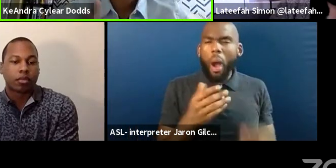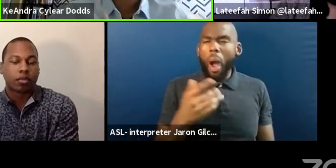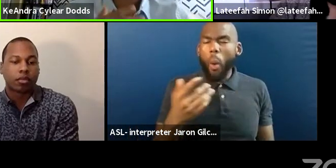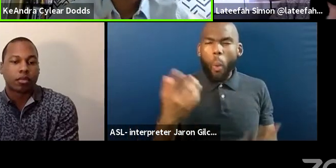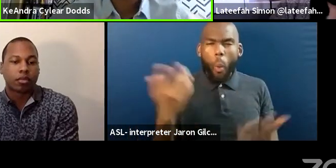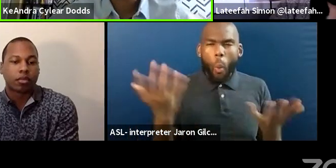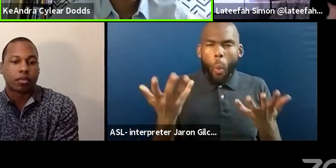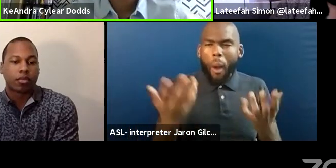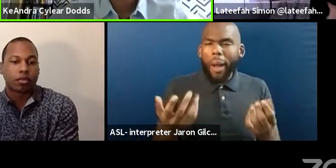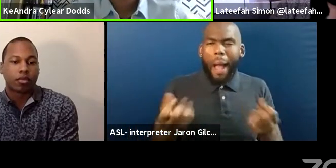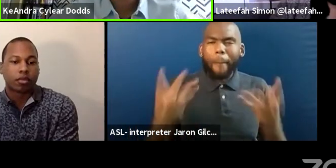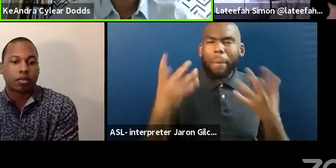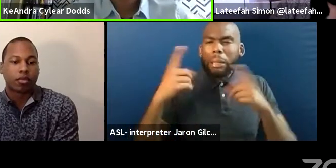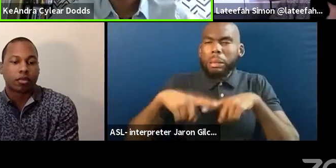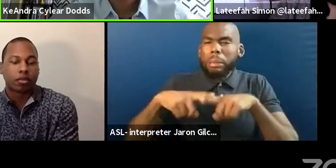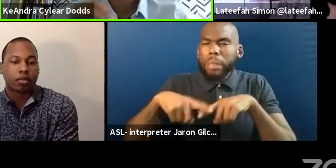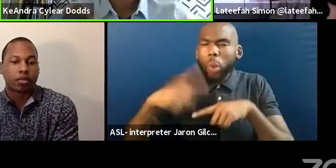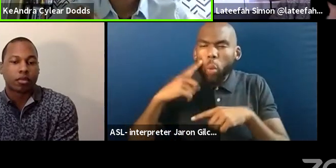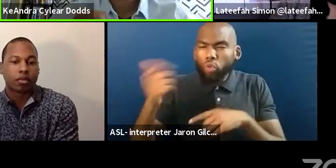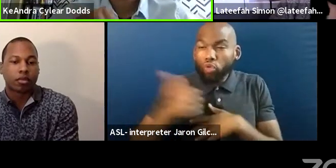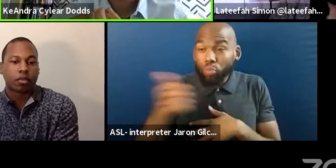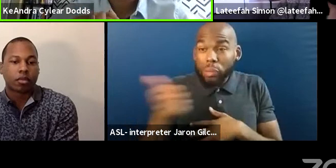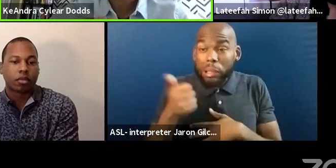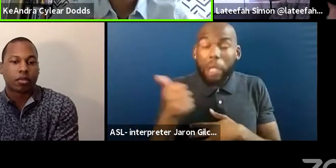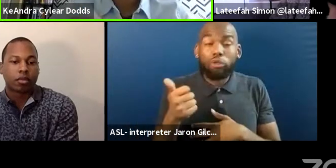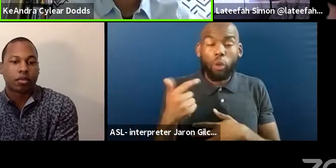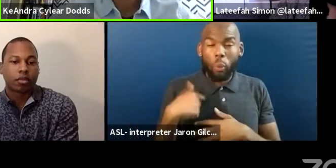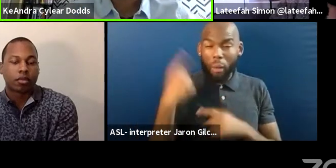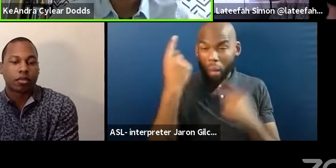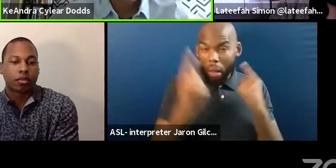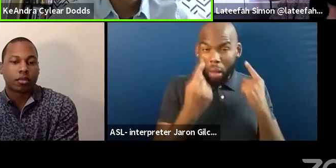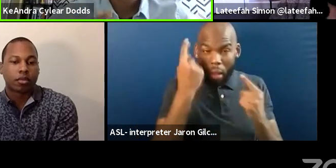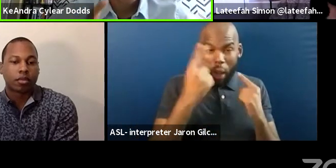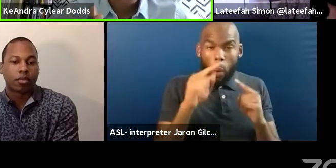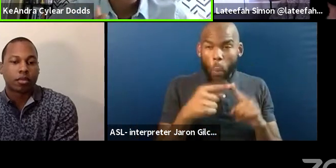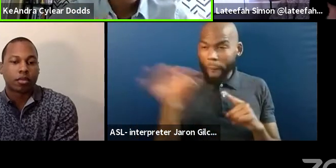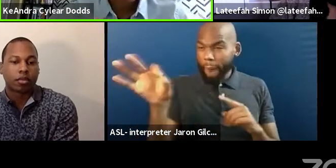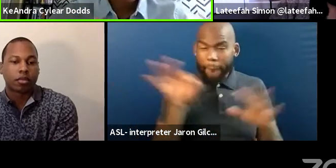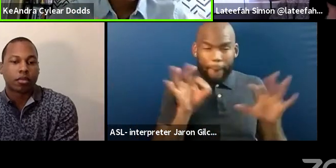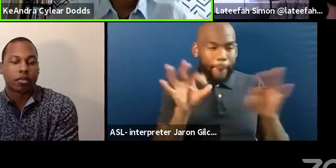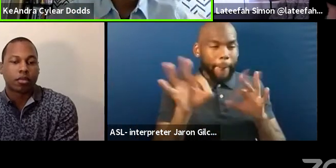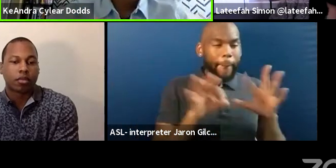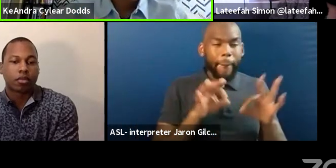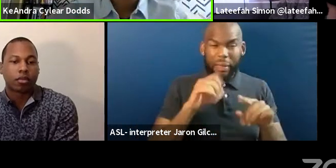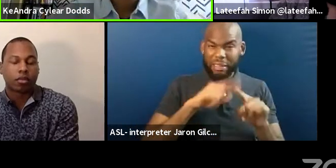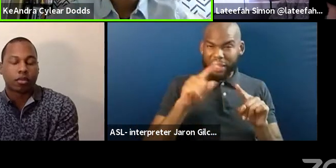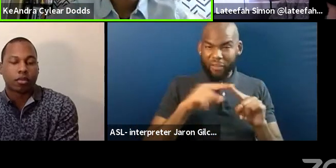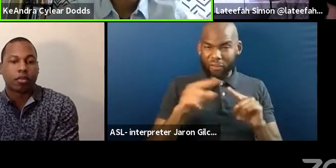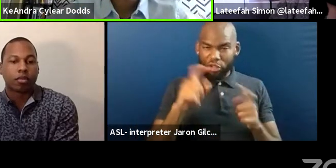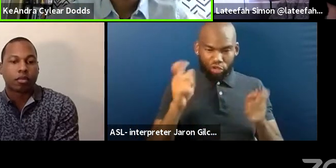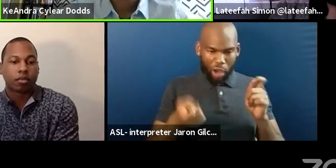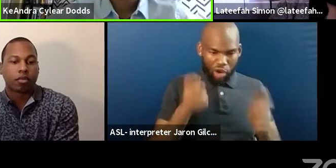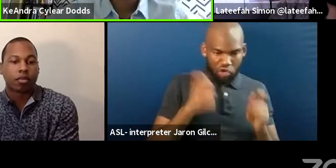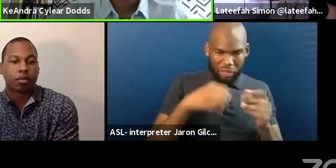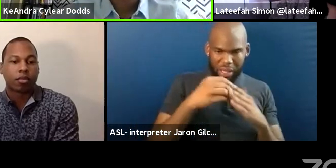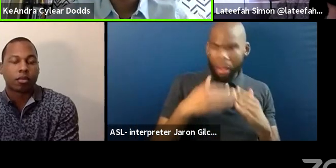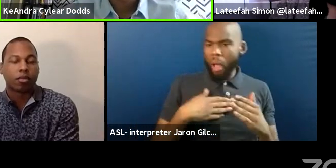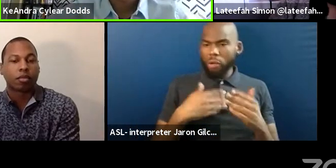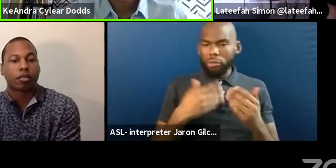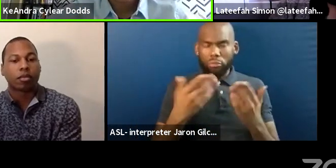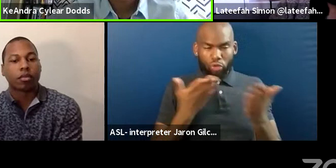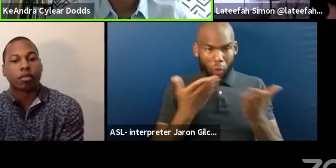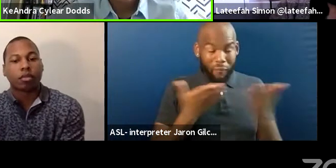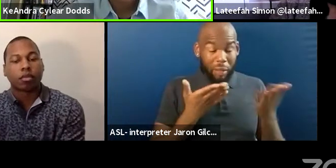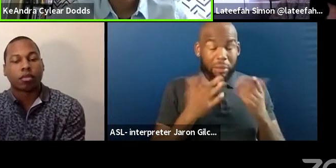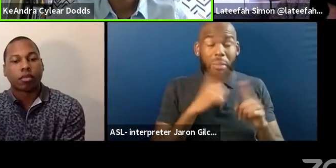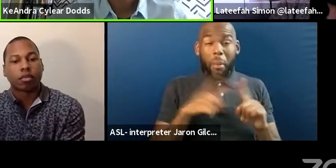so we incorporated that as we were, selecting the changes to make in our services. But I think the last thing that I'll mention is